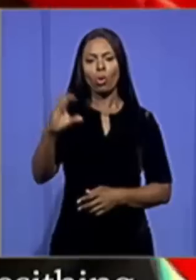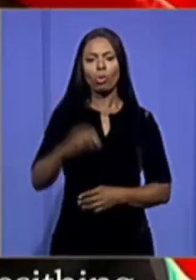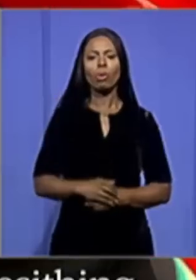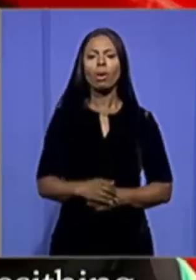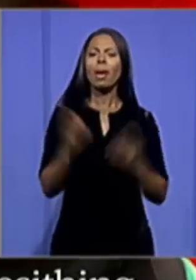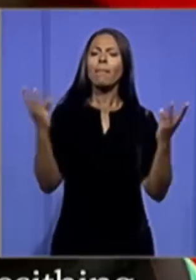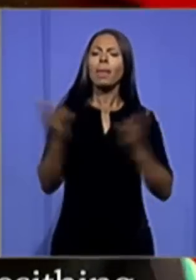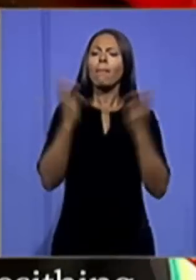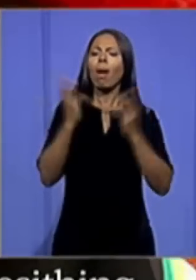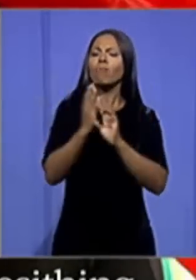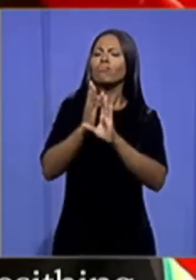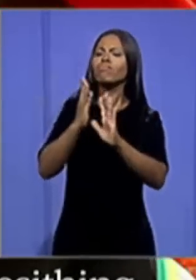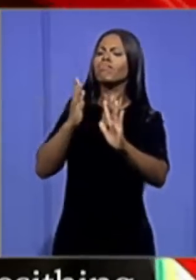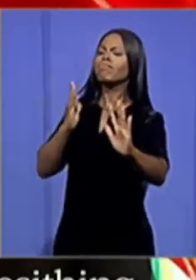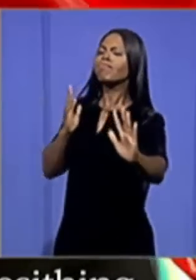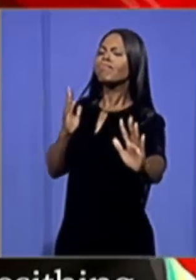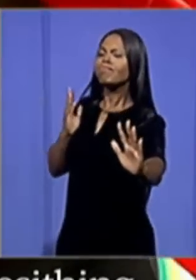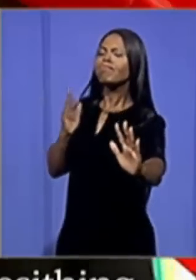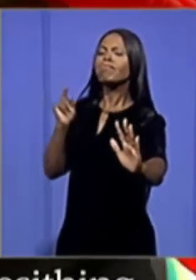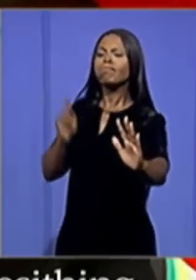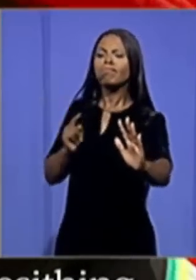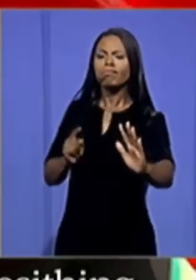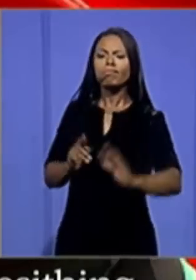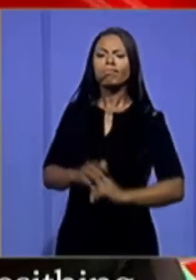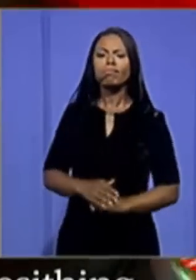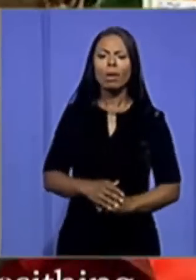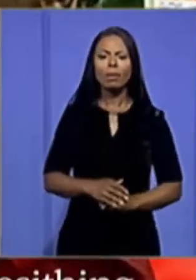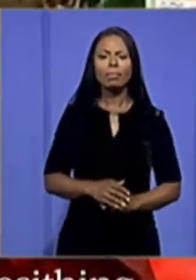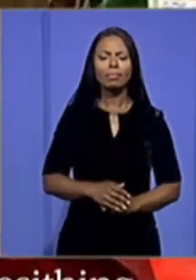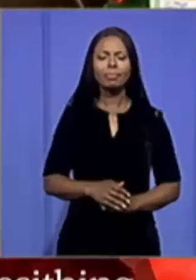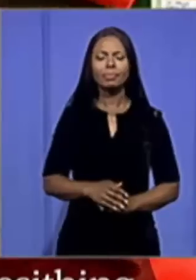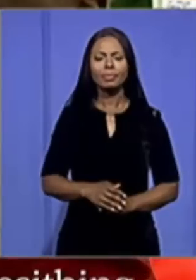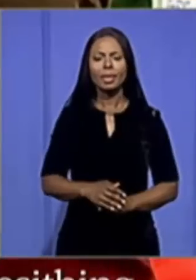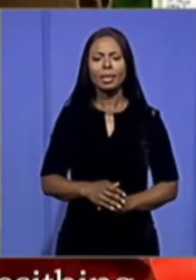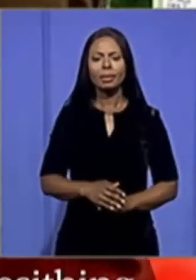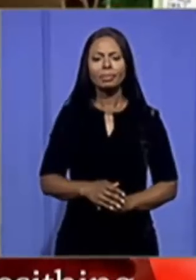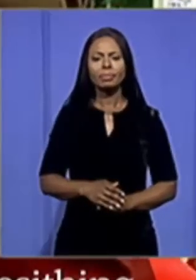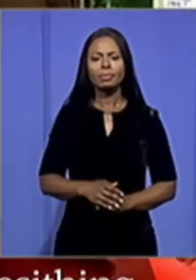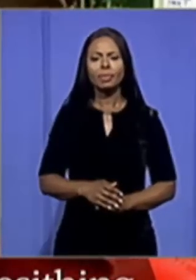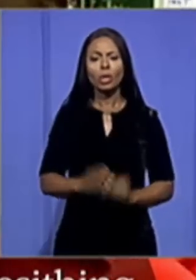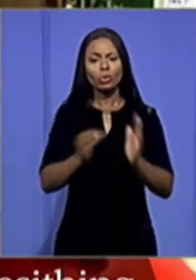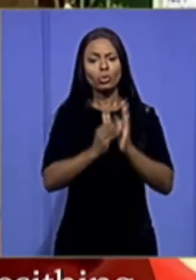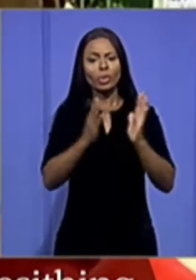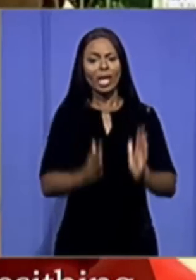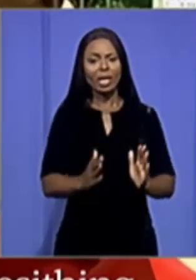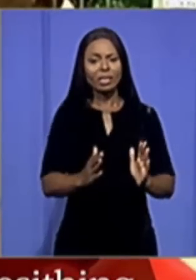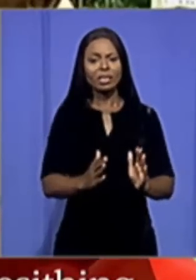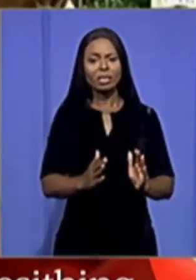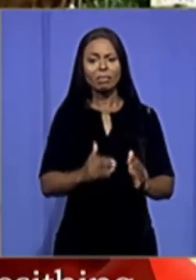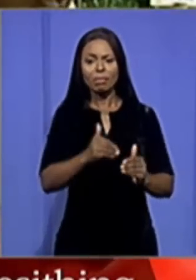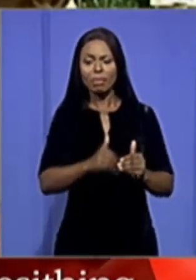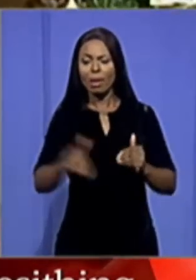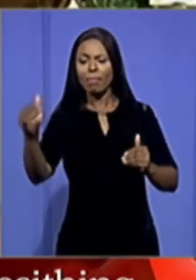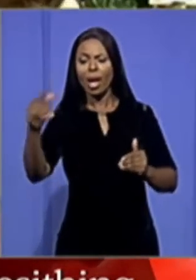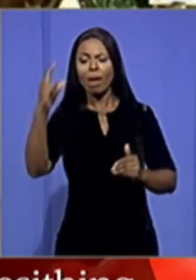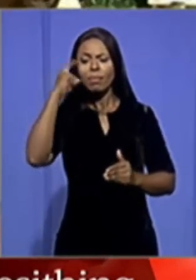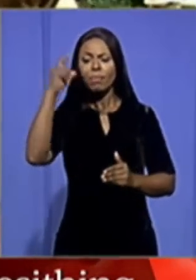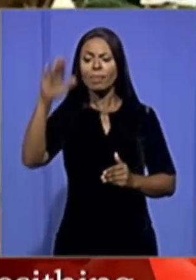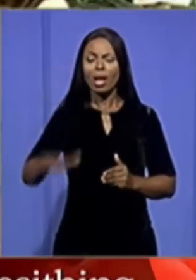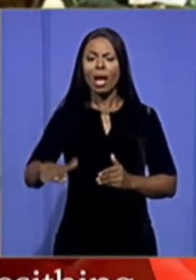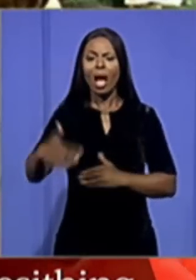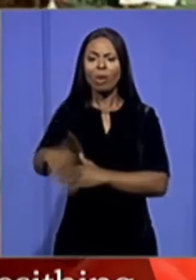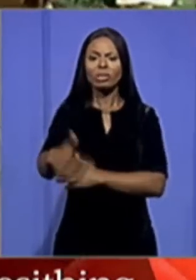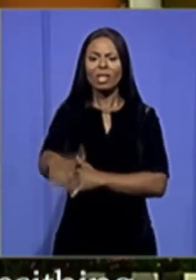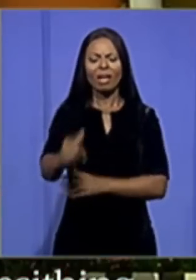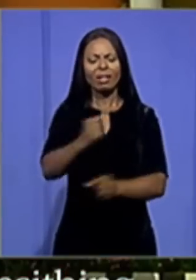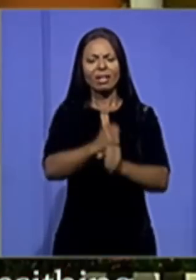here without a place to stay, but we make sure that that student is safe and well fed. There is no student who was taken outside to sleep outside. I can bet on that, not